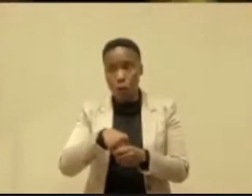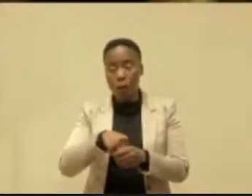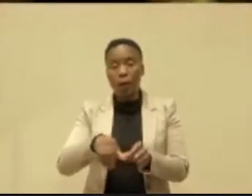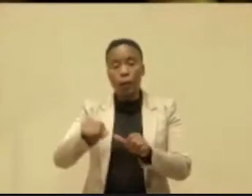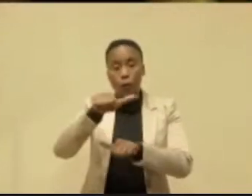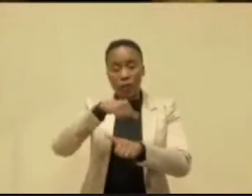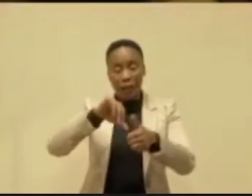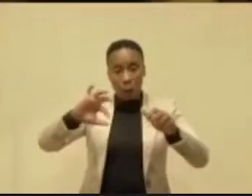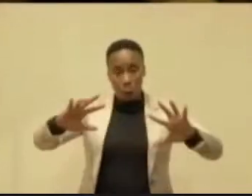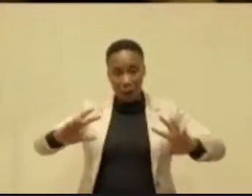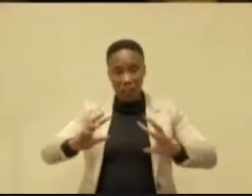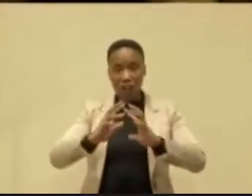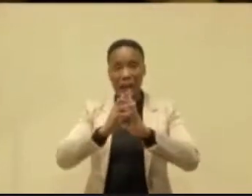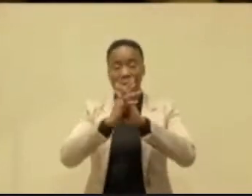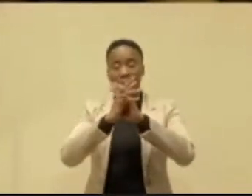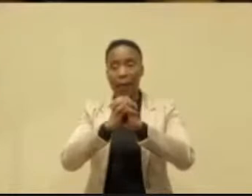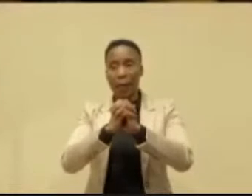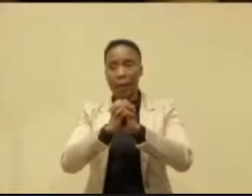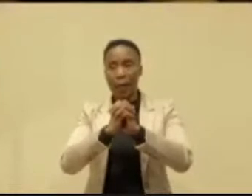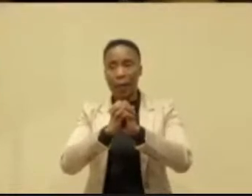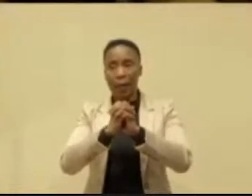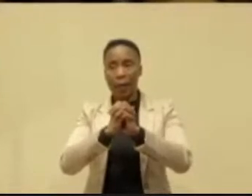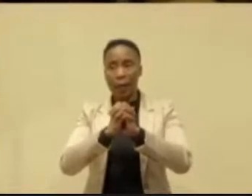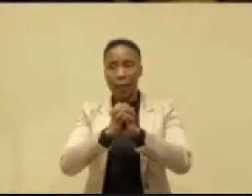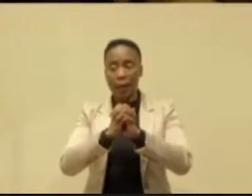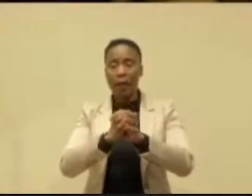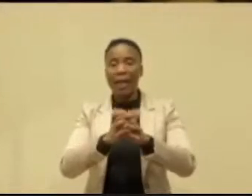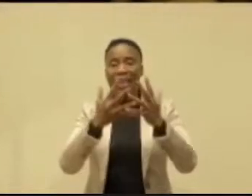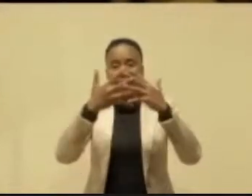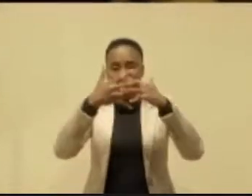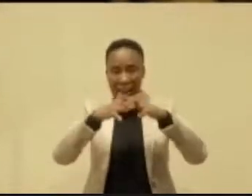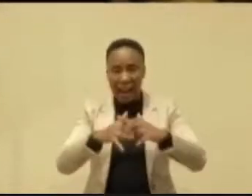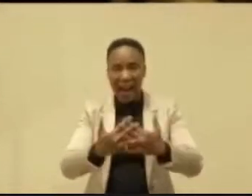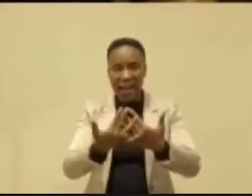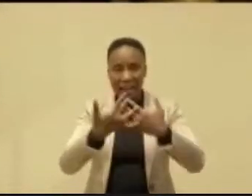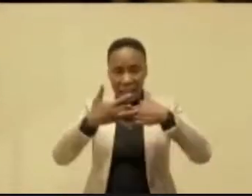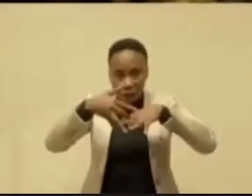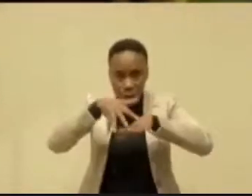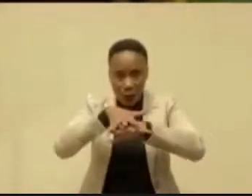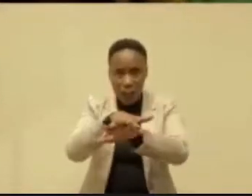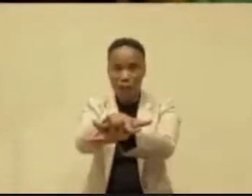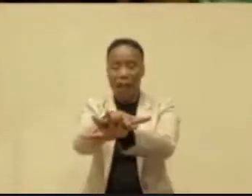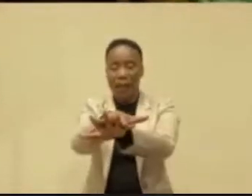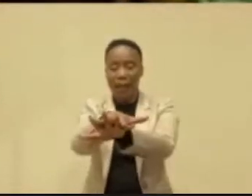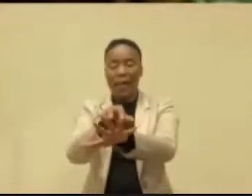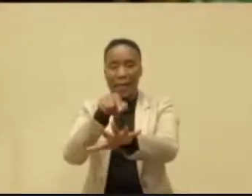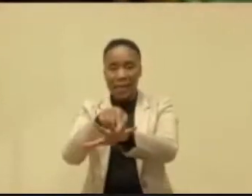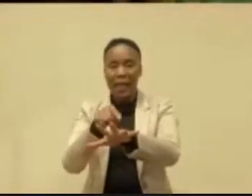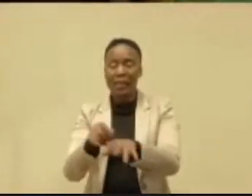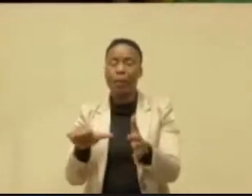position intergration is so important